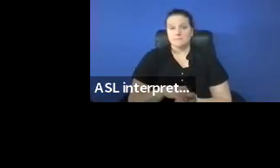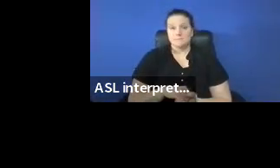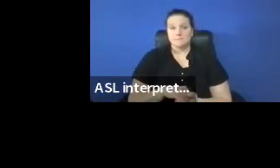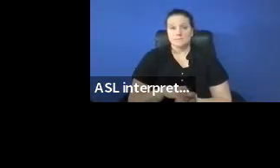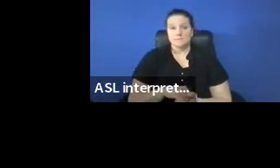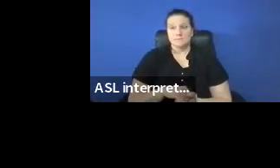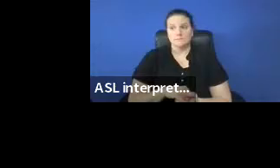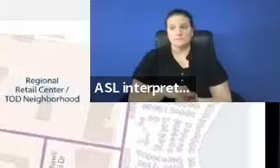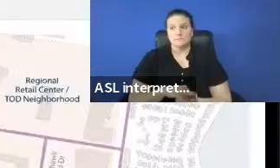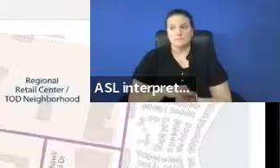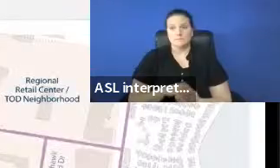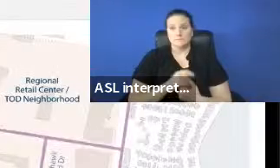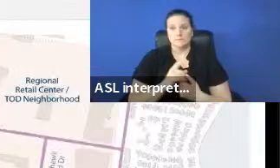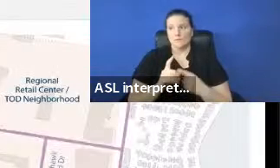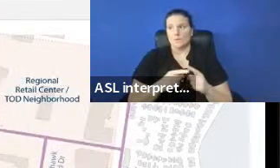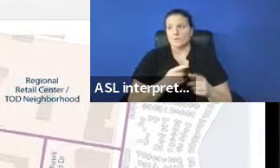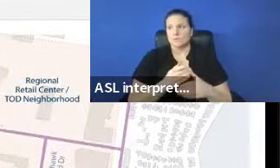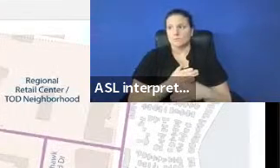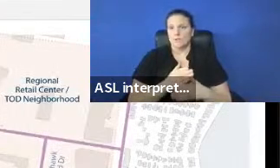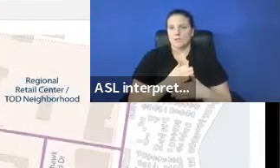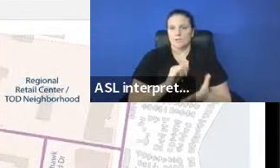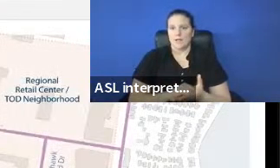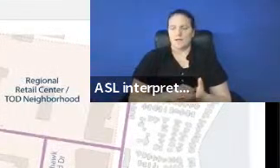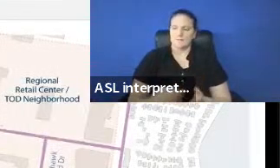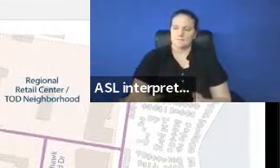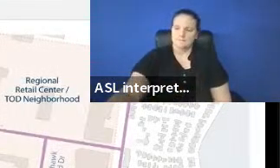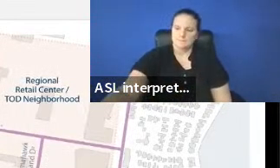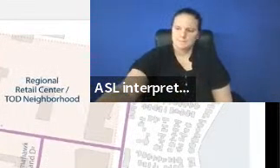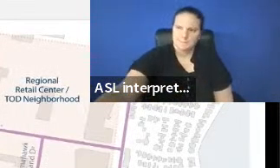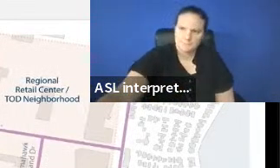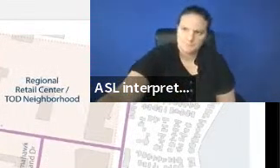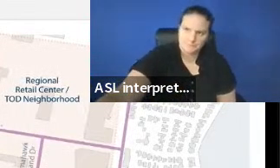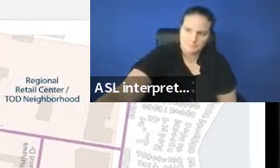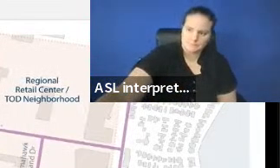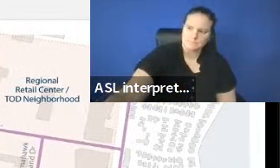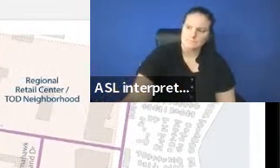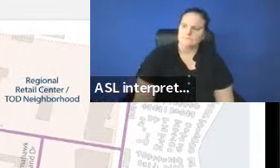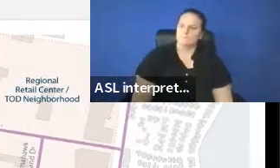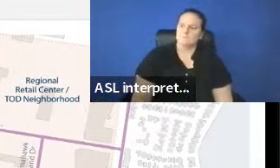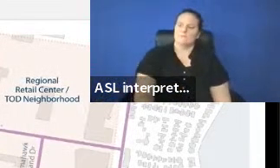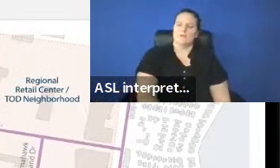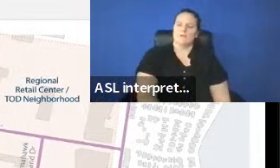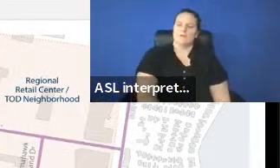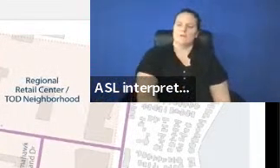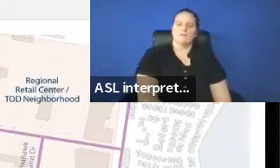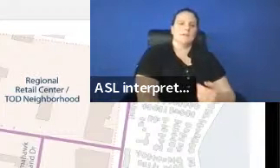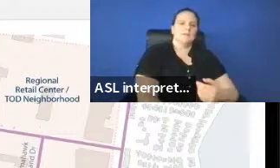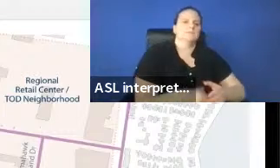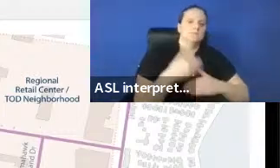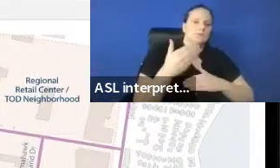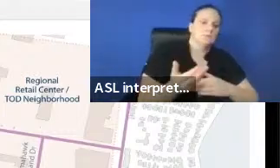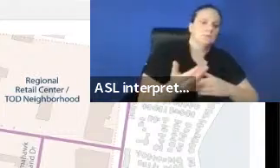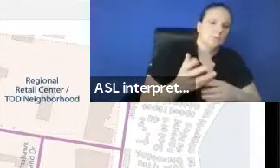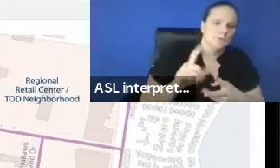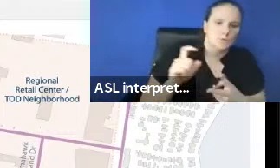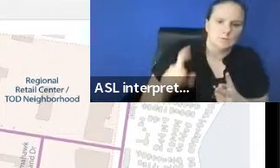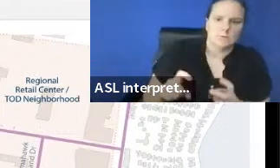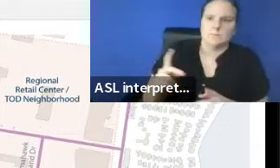And while they're doing that, the rest of your question, Eric, is do people declare their sales